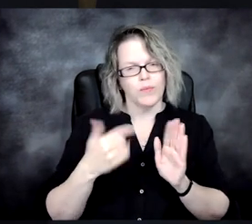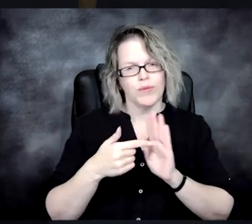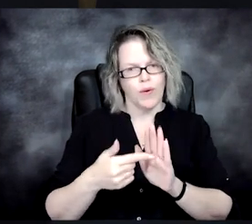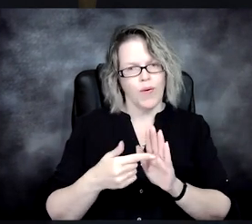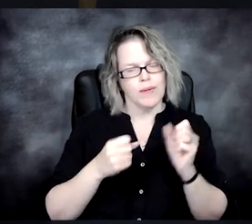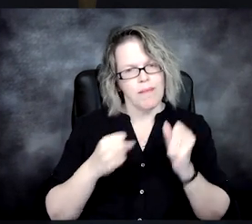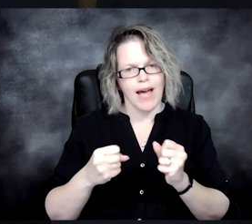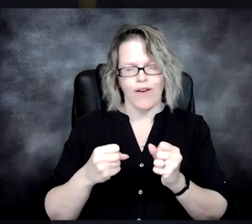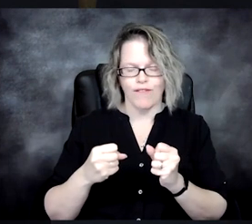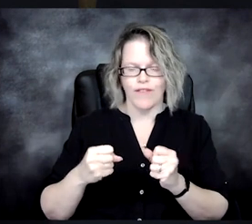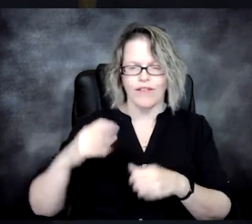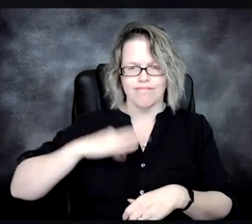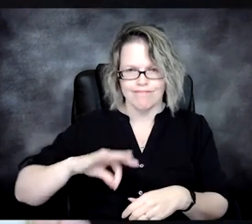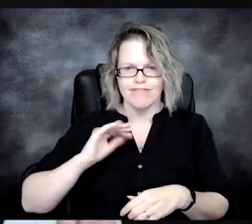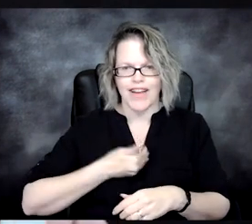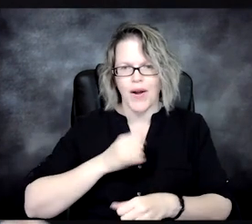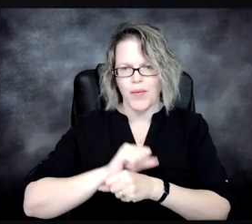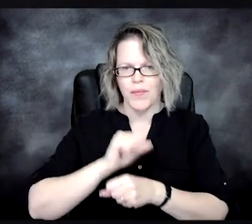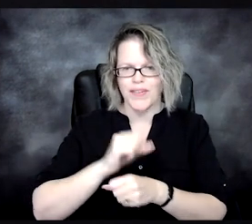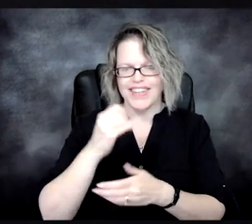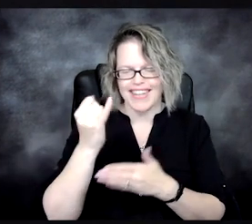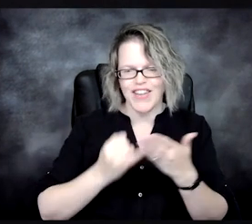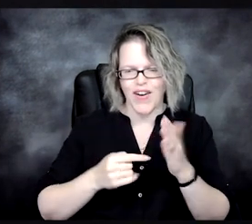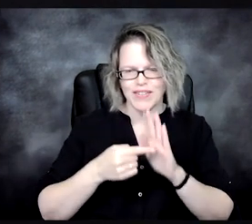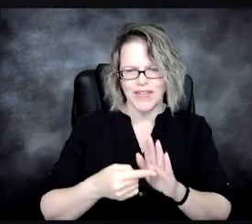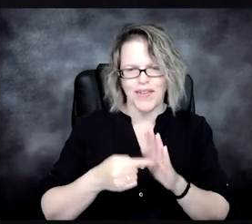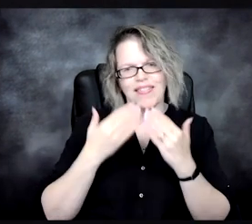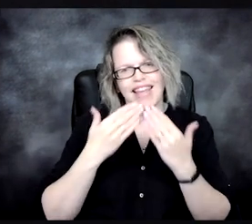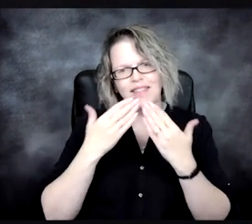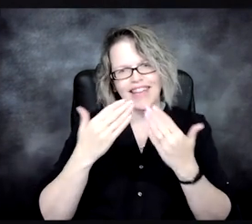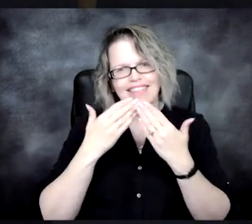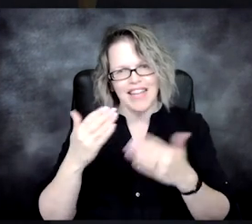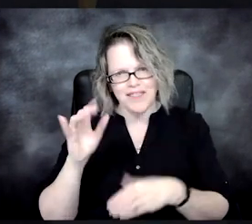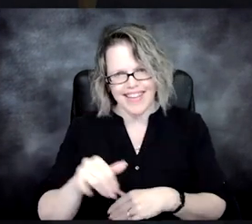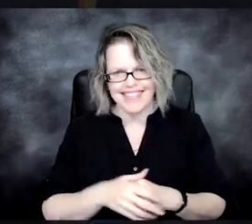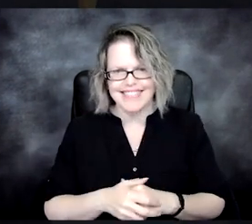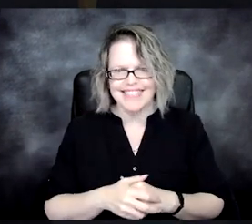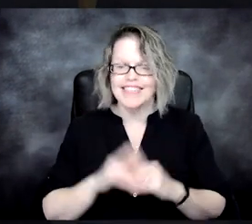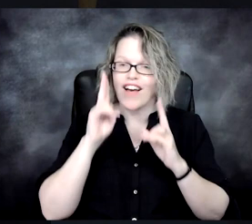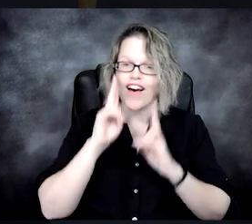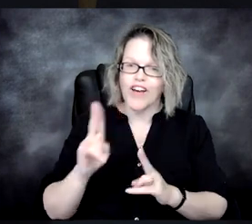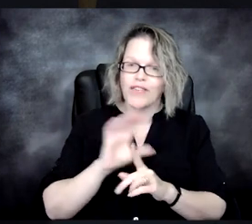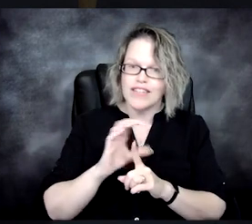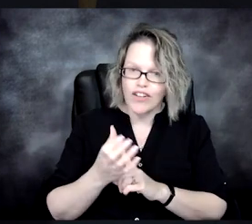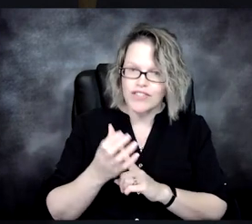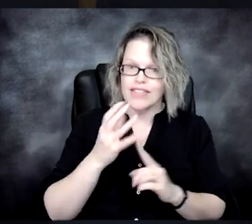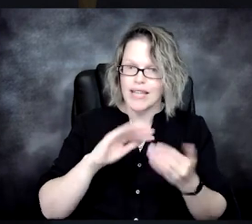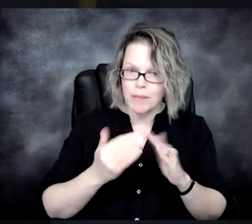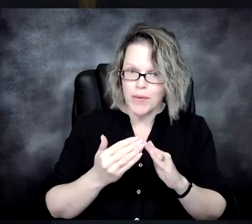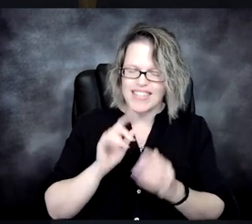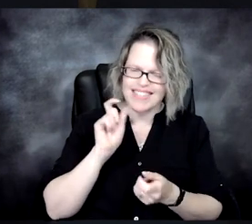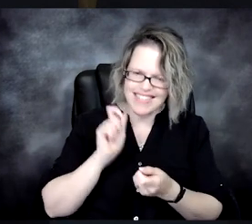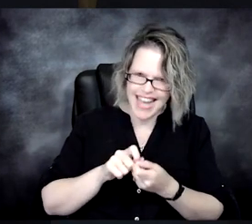a powerful contribution to our work in the art show. So thank you for that. Honoring culture and community is exactly